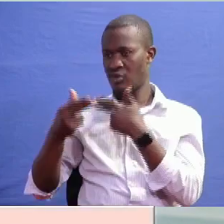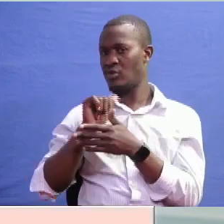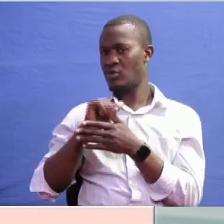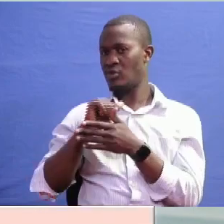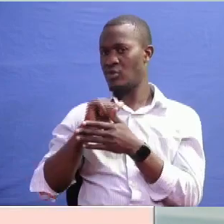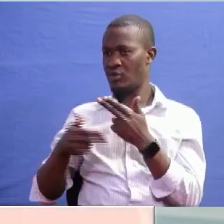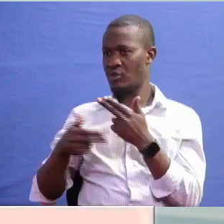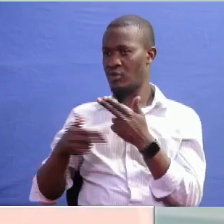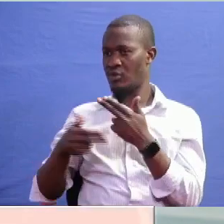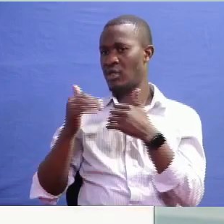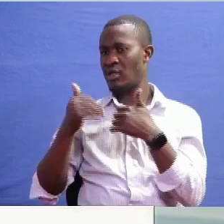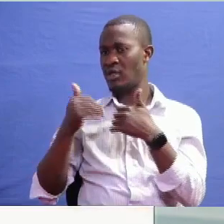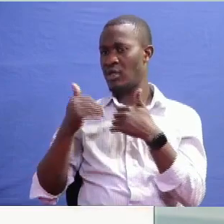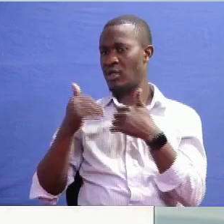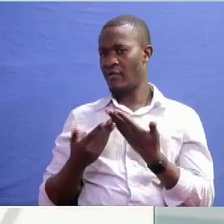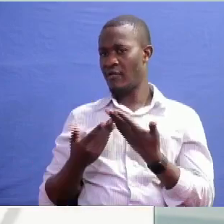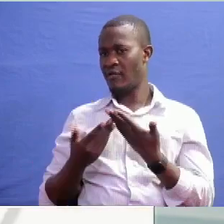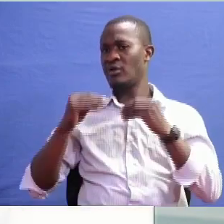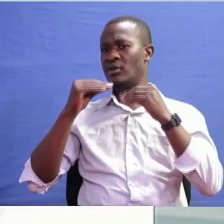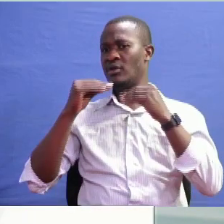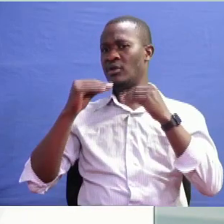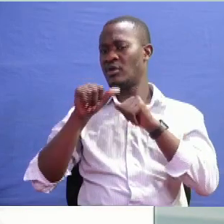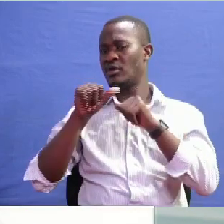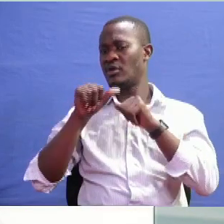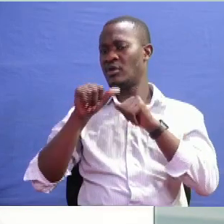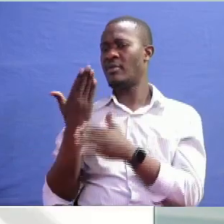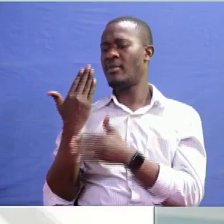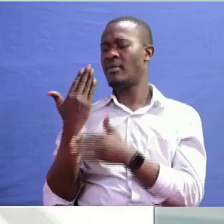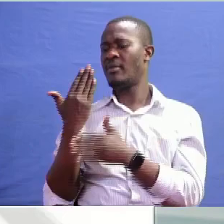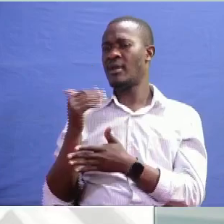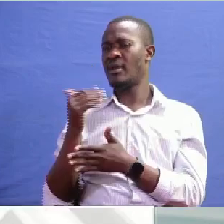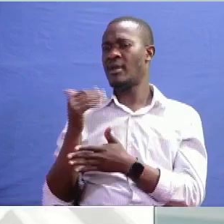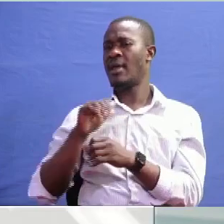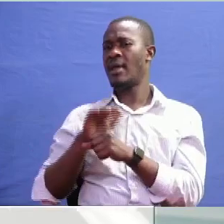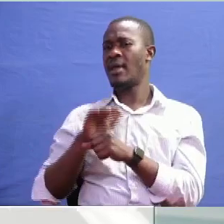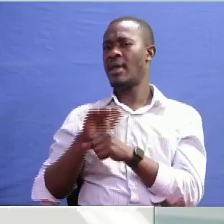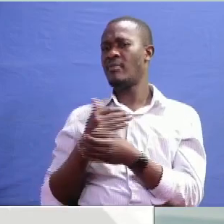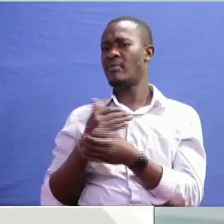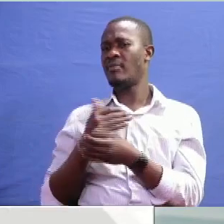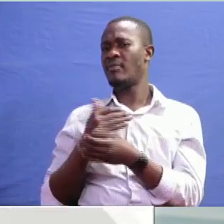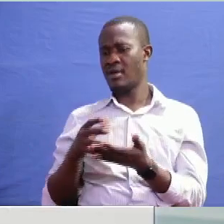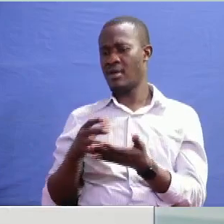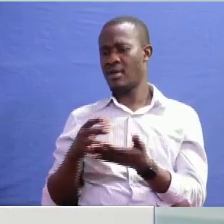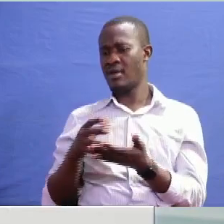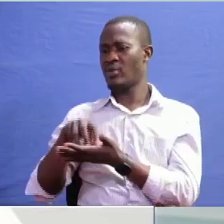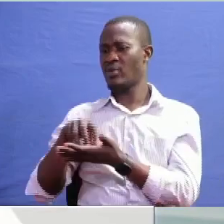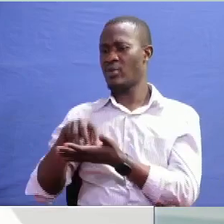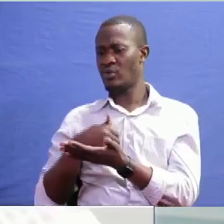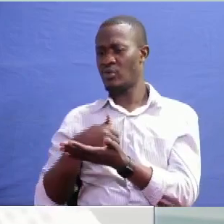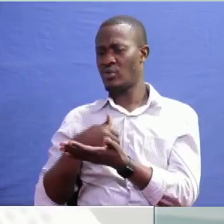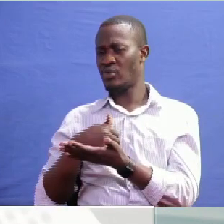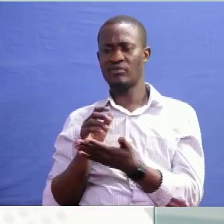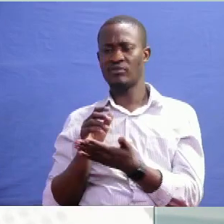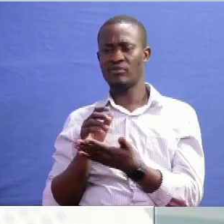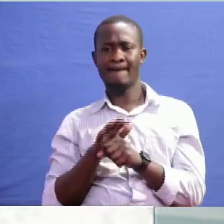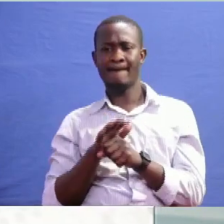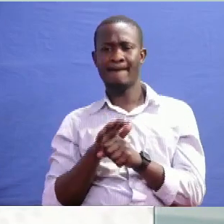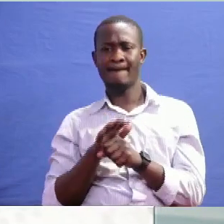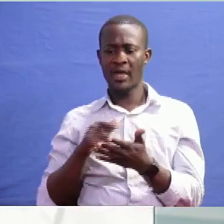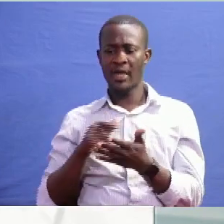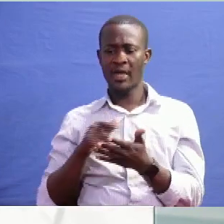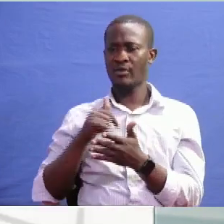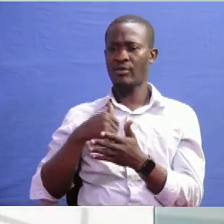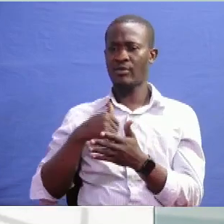history has a way of teaching us about the past. In many instances, we have seen where errors are made, even